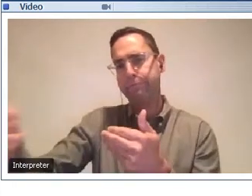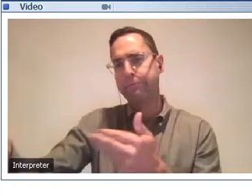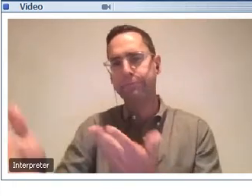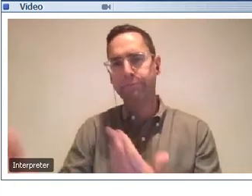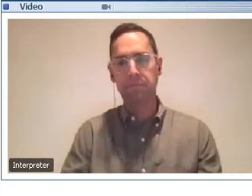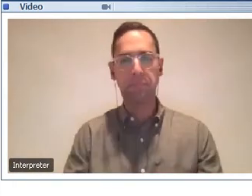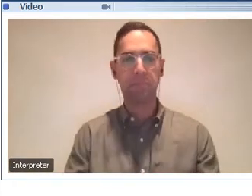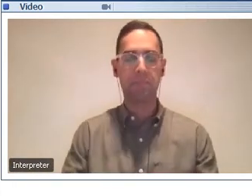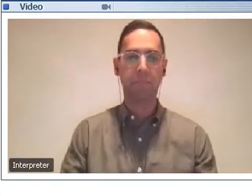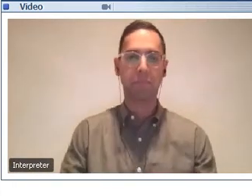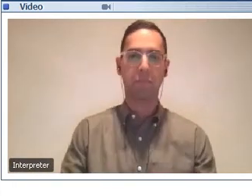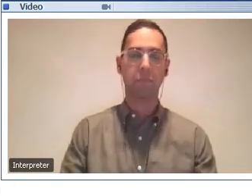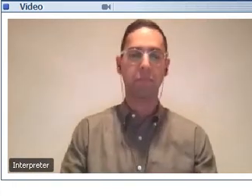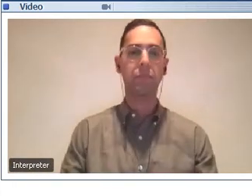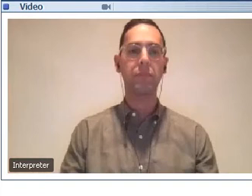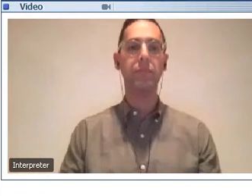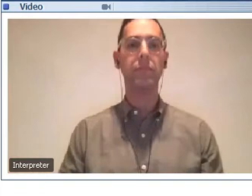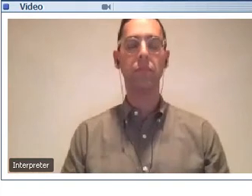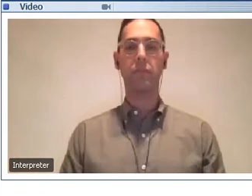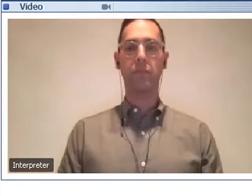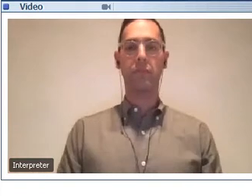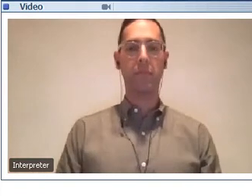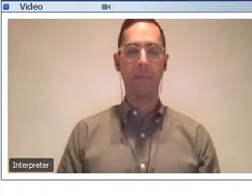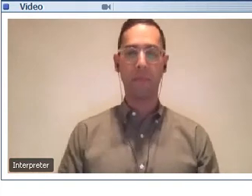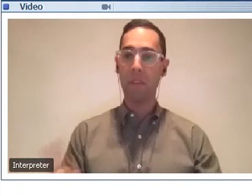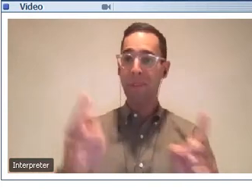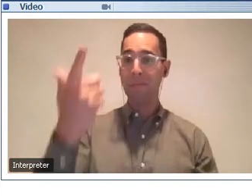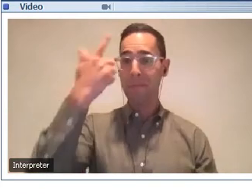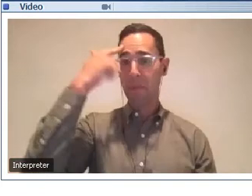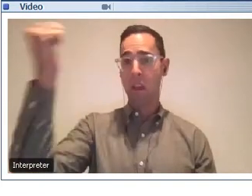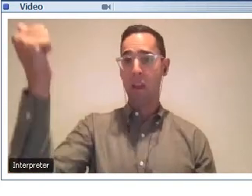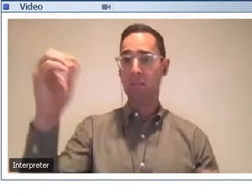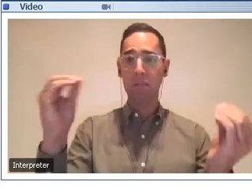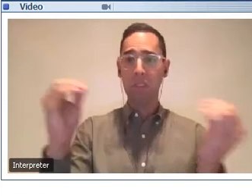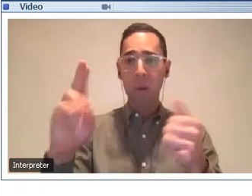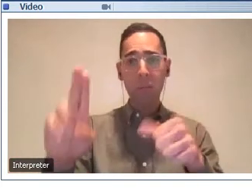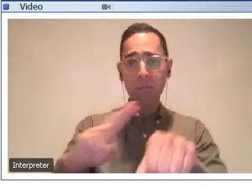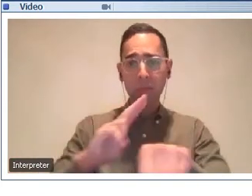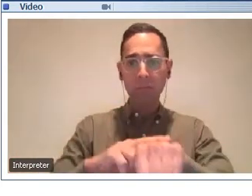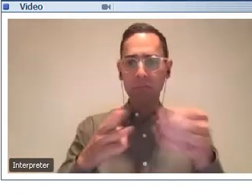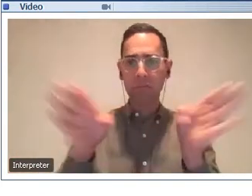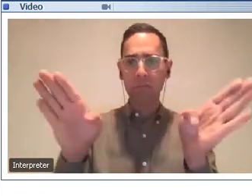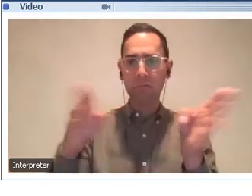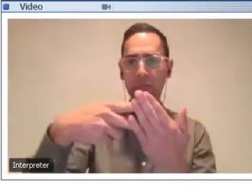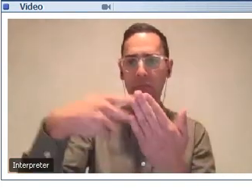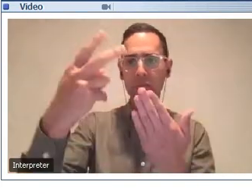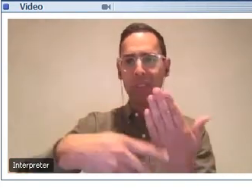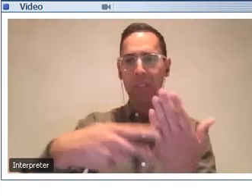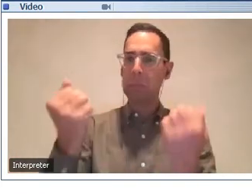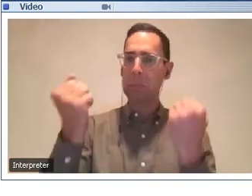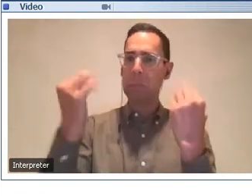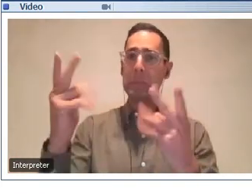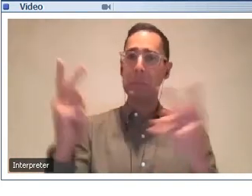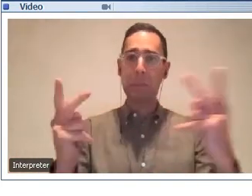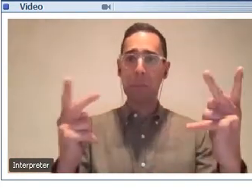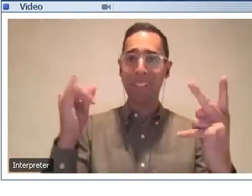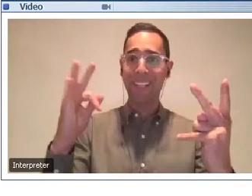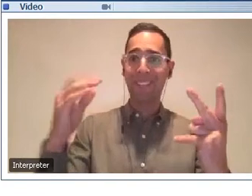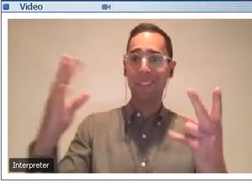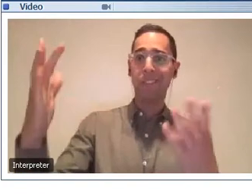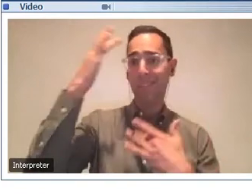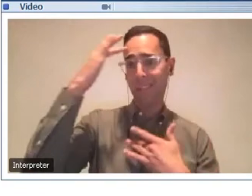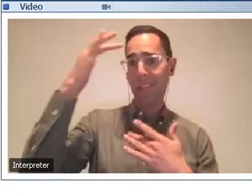In the absence of a national program, we know that many workers really struggle when they need to take leave for family or medical reasons,